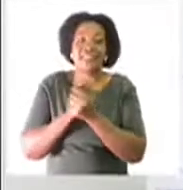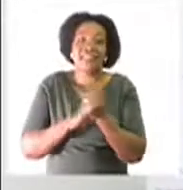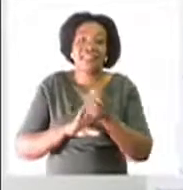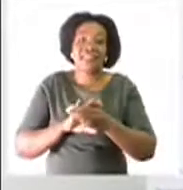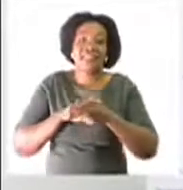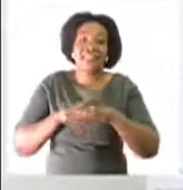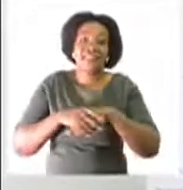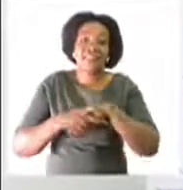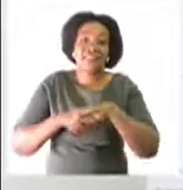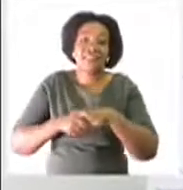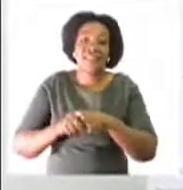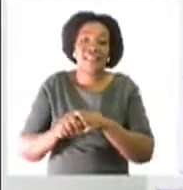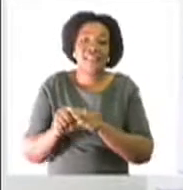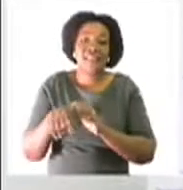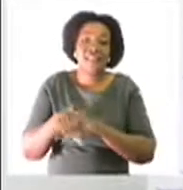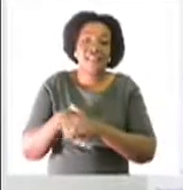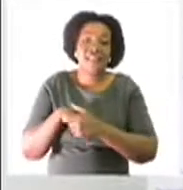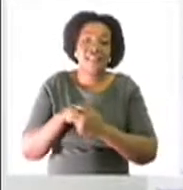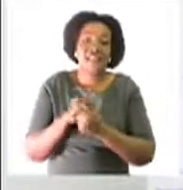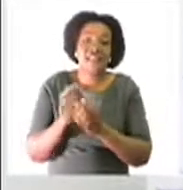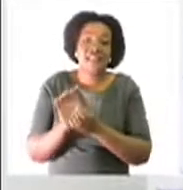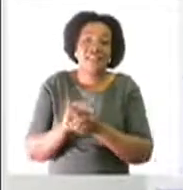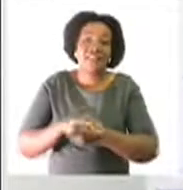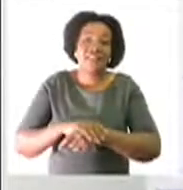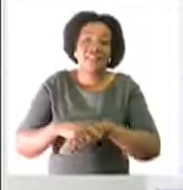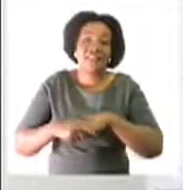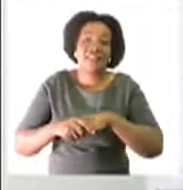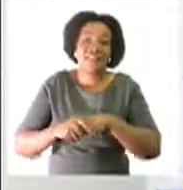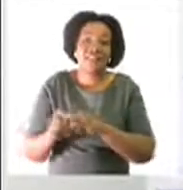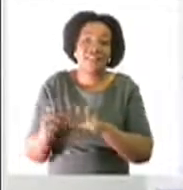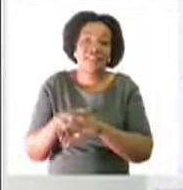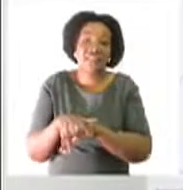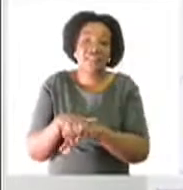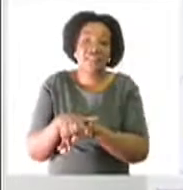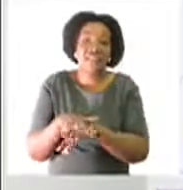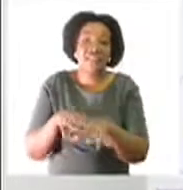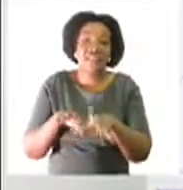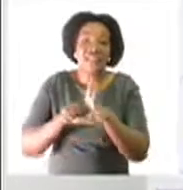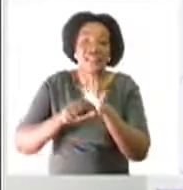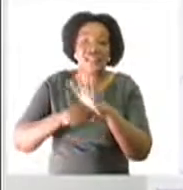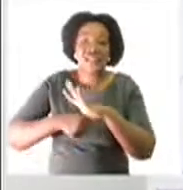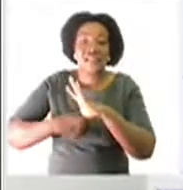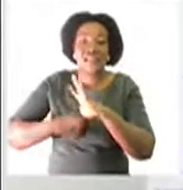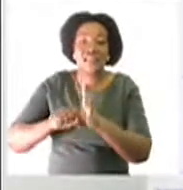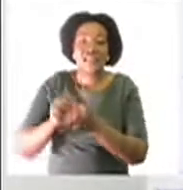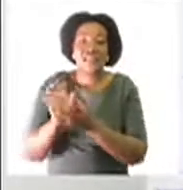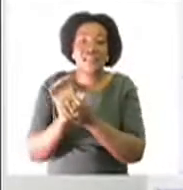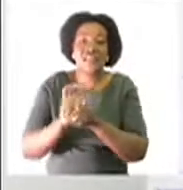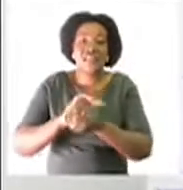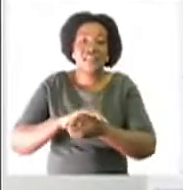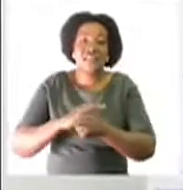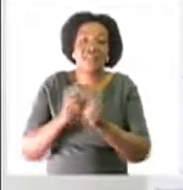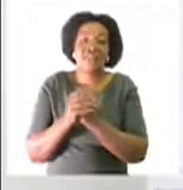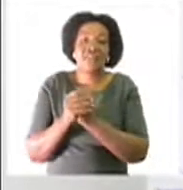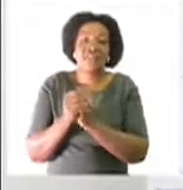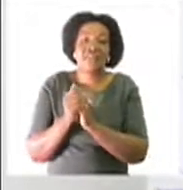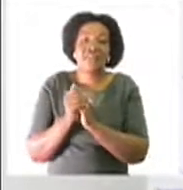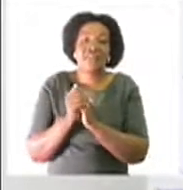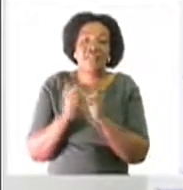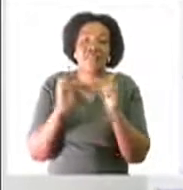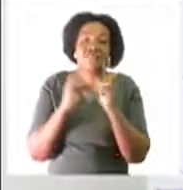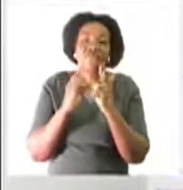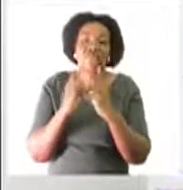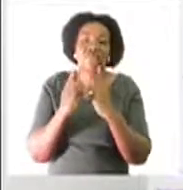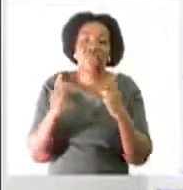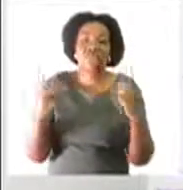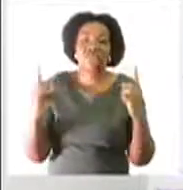nicely between the fingers as well as around your thumb. Always make sure you